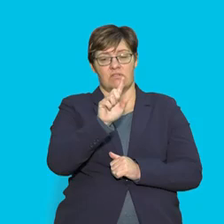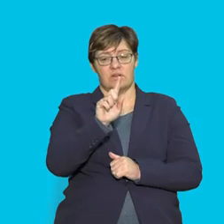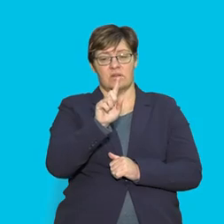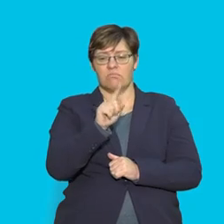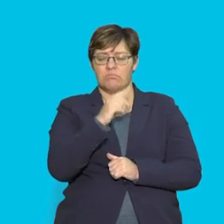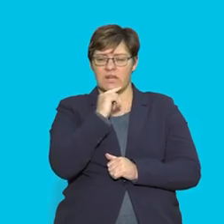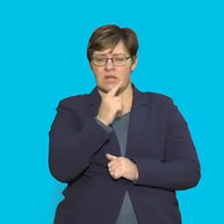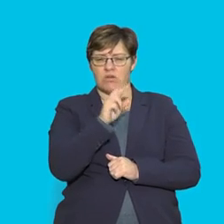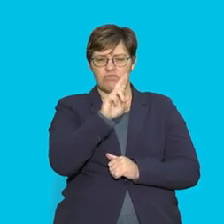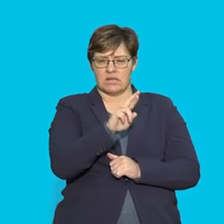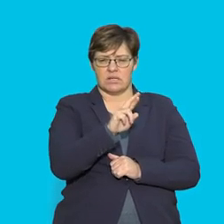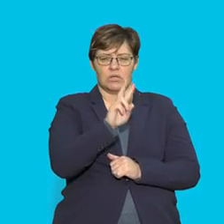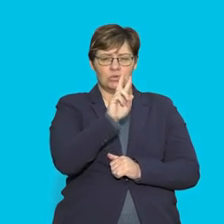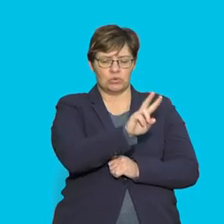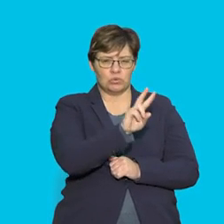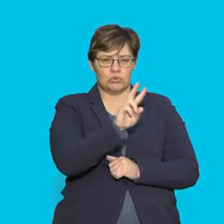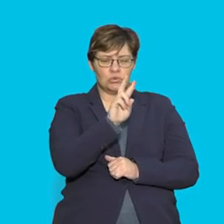227,000. So this will be